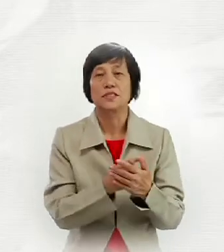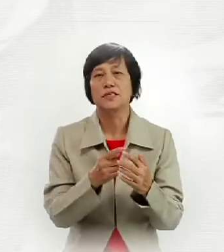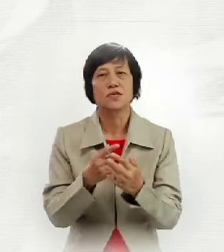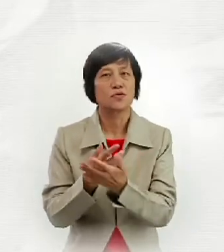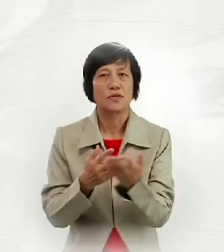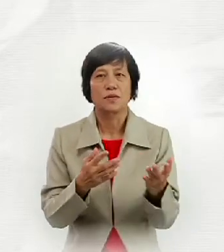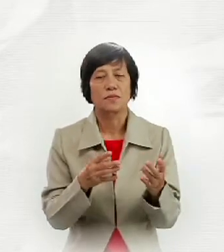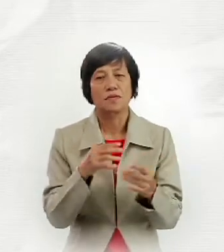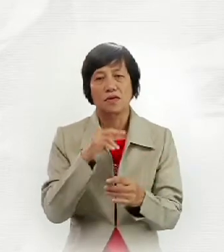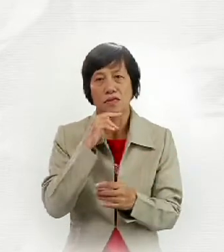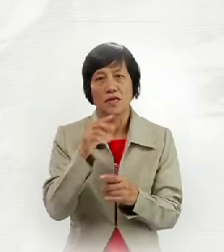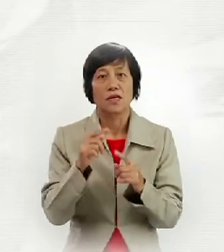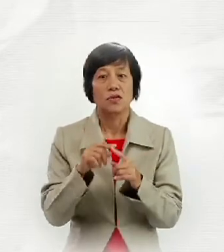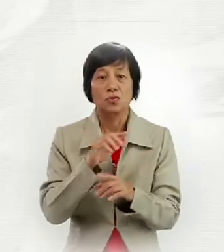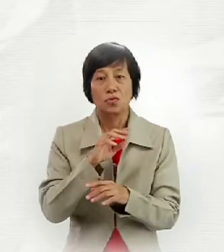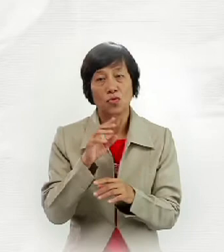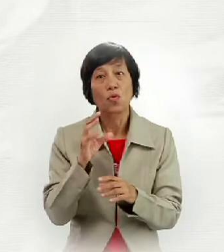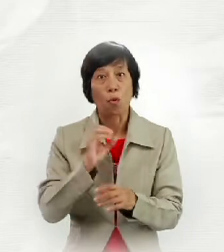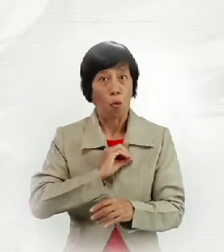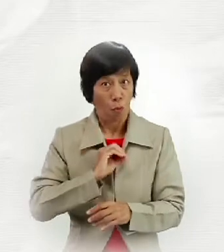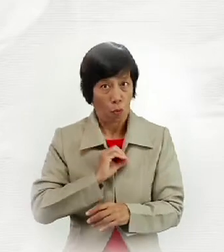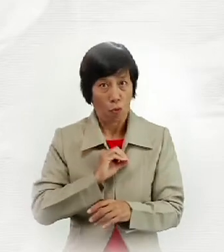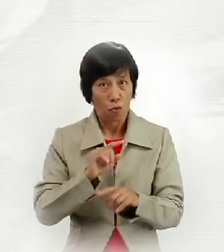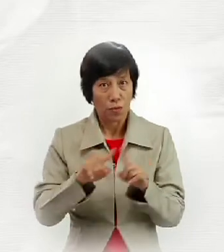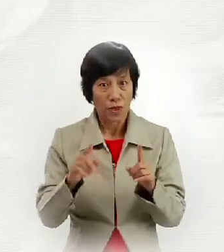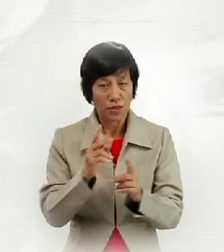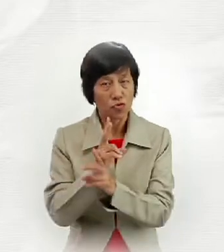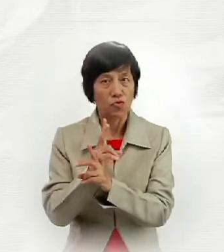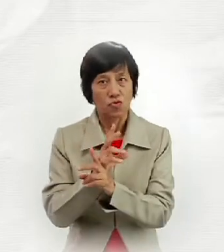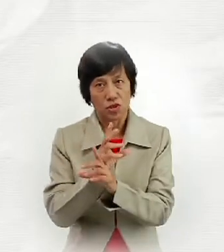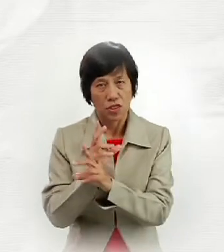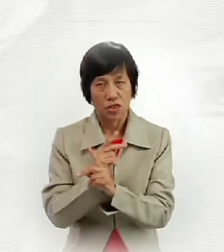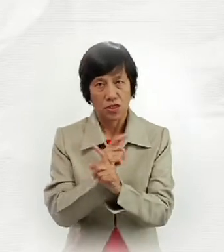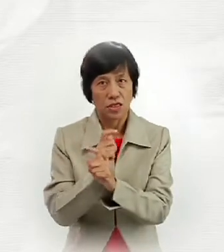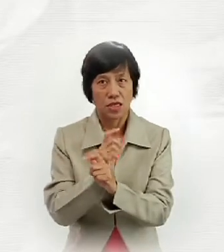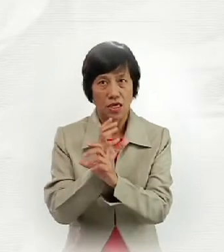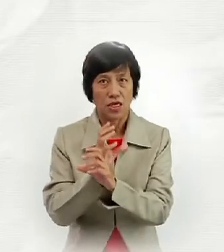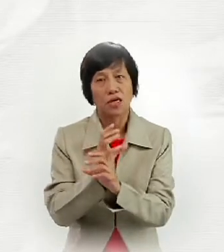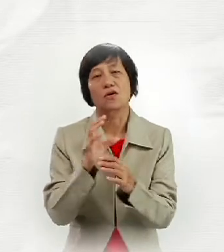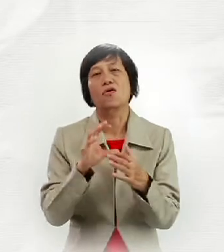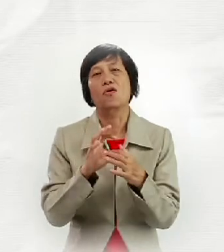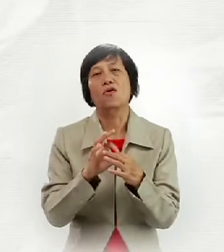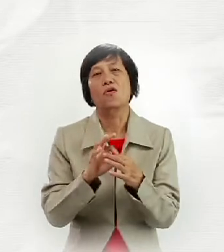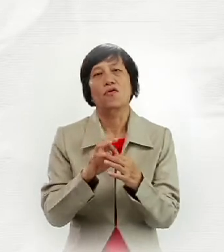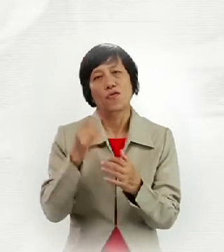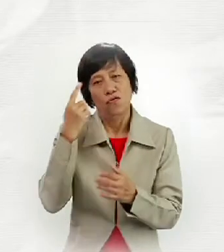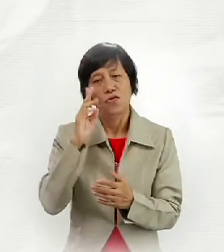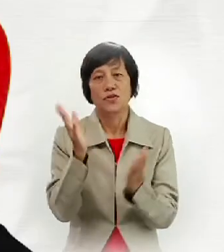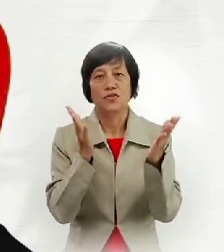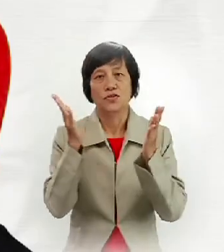but to take care of for the service of the community.